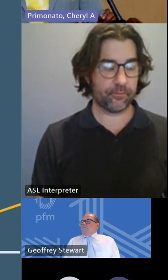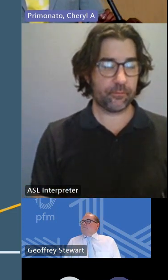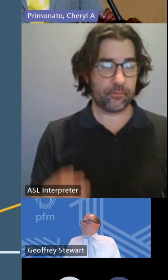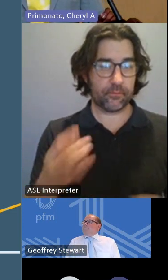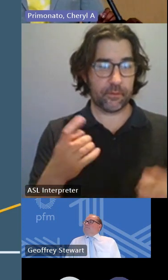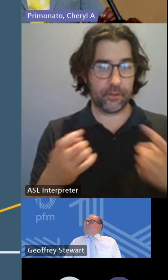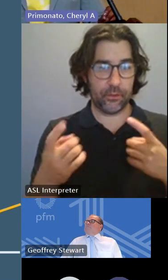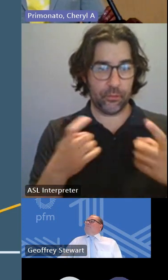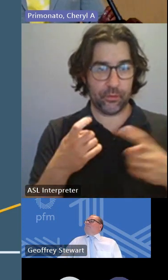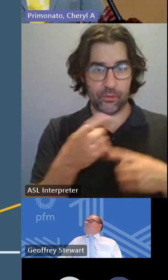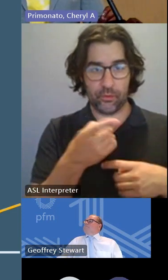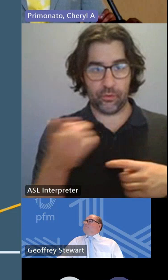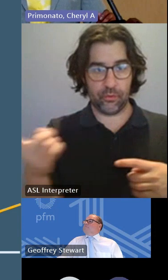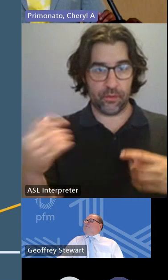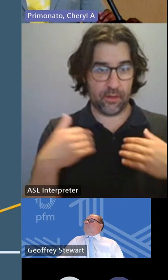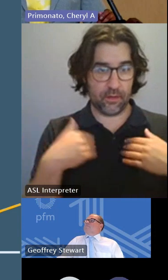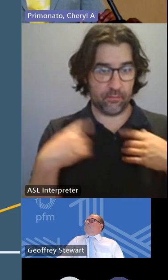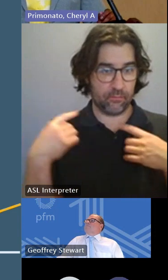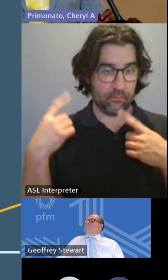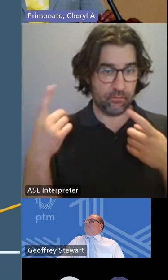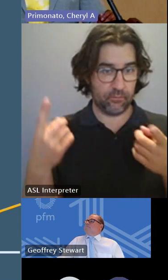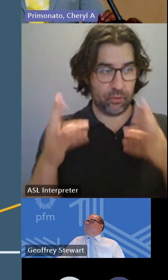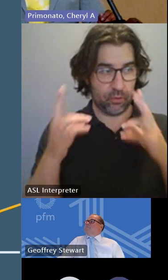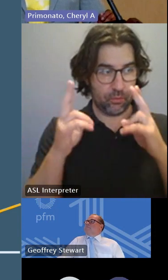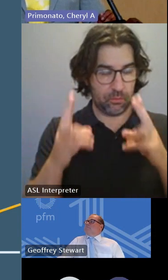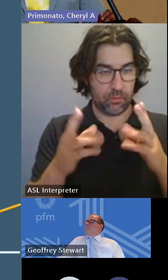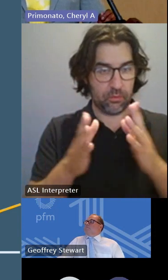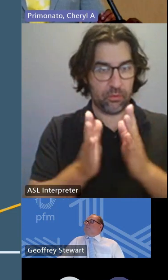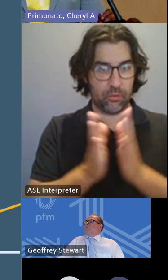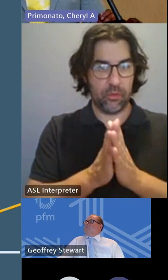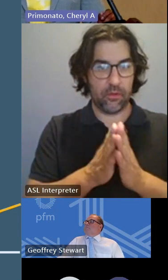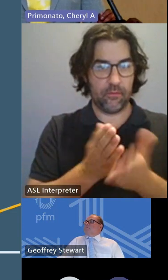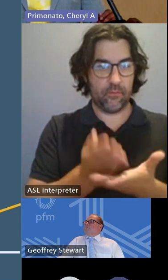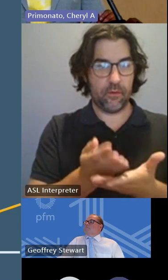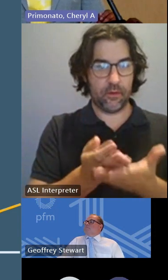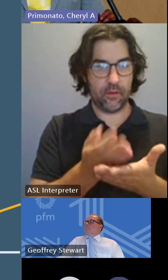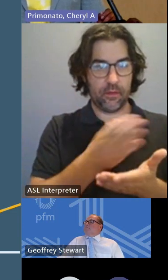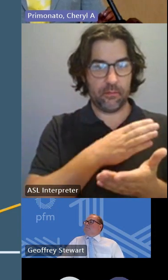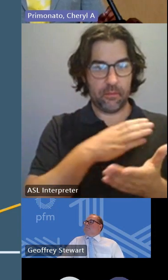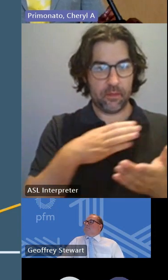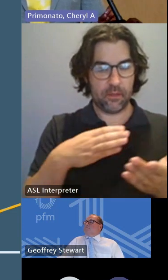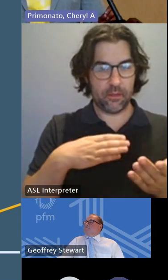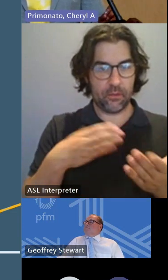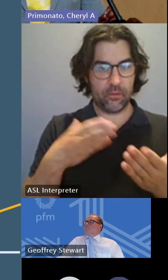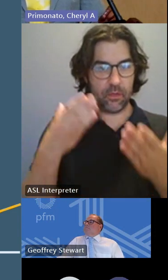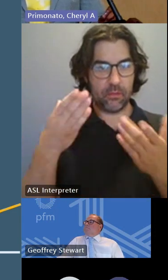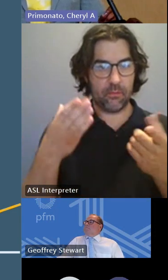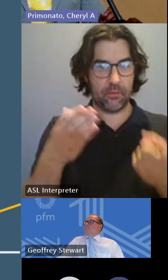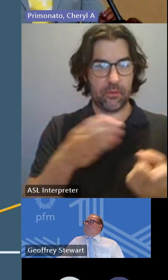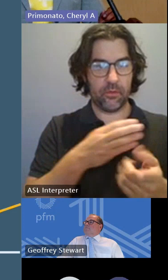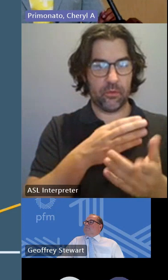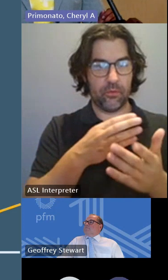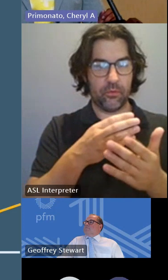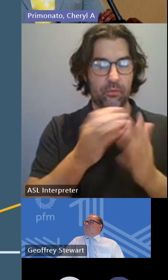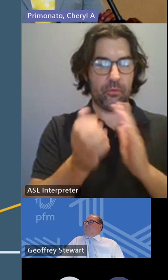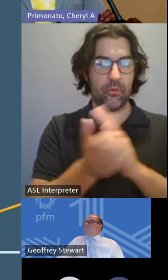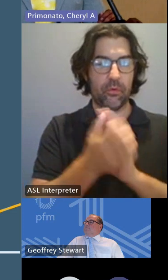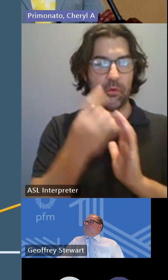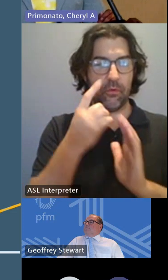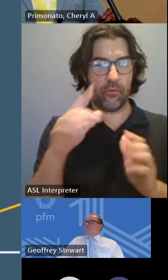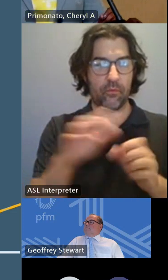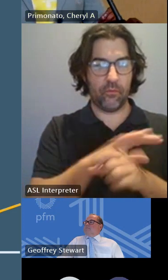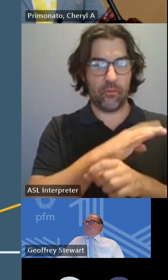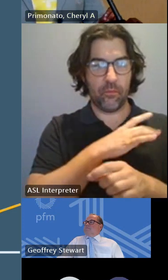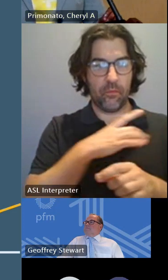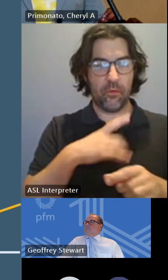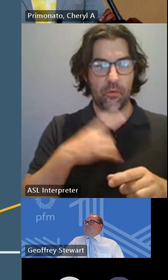that committee members may have, I respectfully request that the Finance Committee recommend this resolution to the full board for approval.